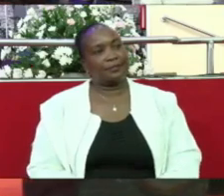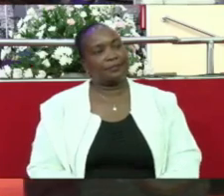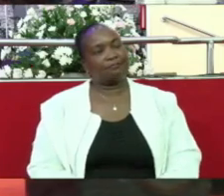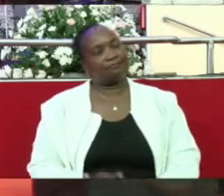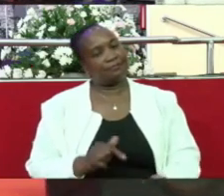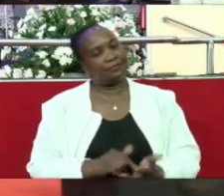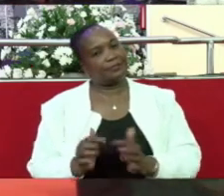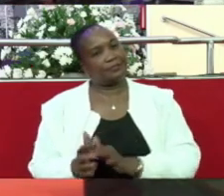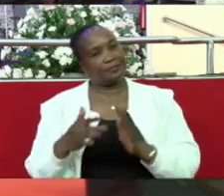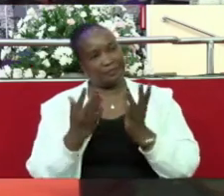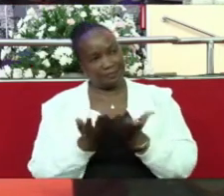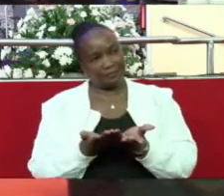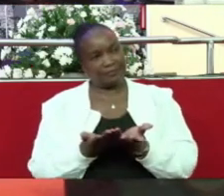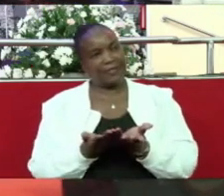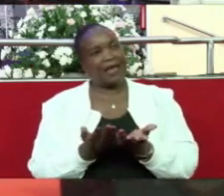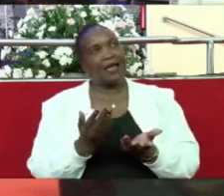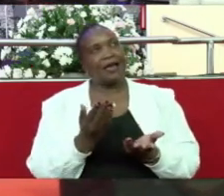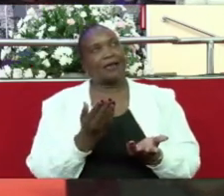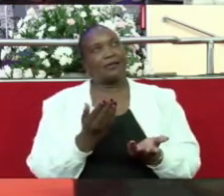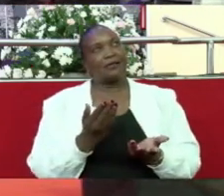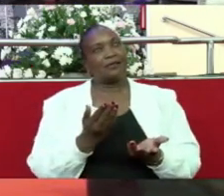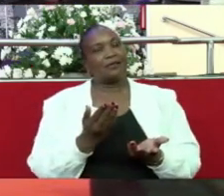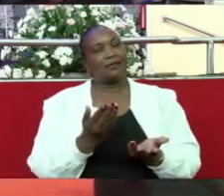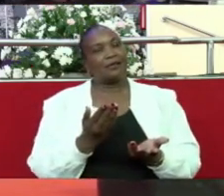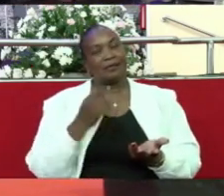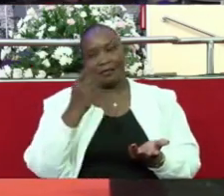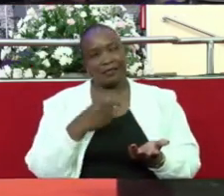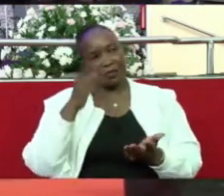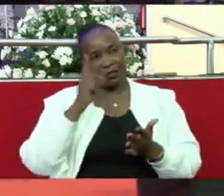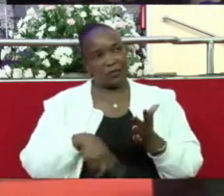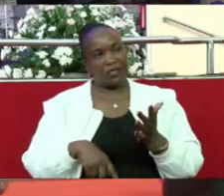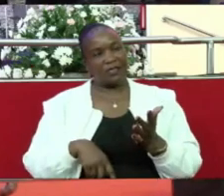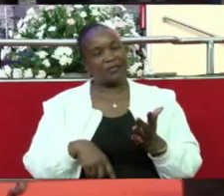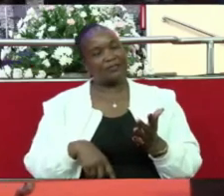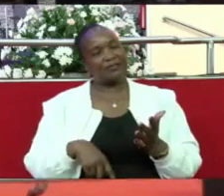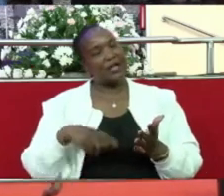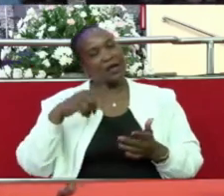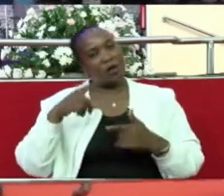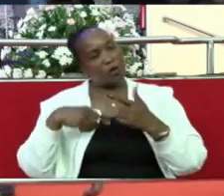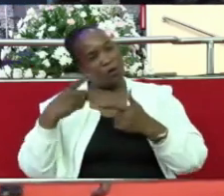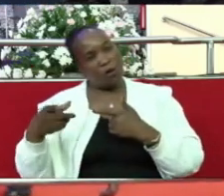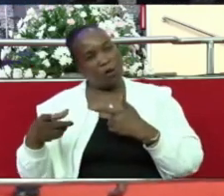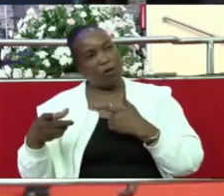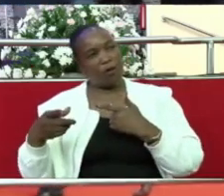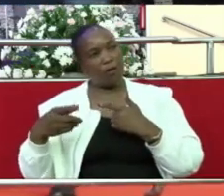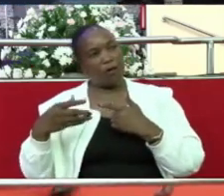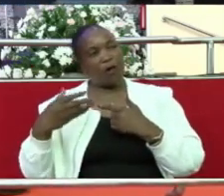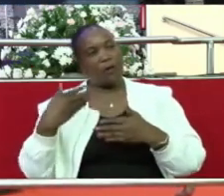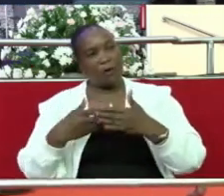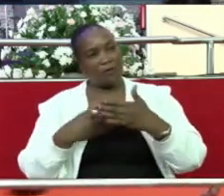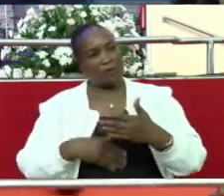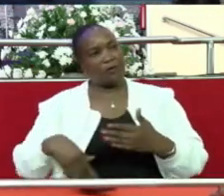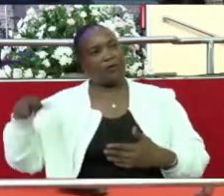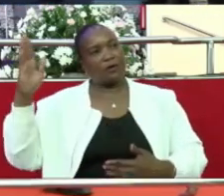us, hivyo basi Biblia yatuambia, is that we approach a throne. Ya kwamba tukaweze kuifikilia. And it's in that throne that there is grace. Na